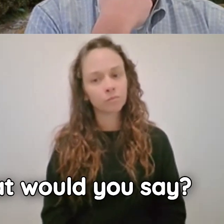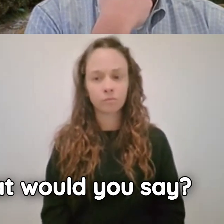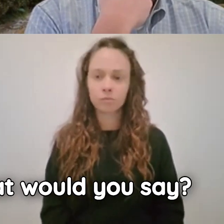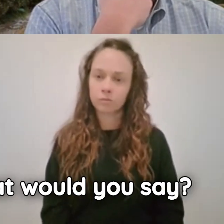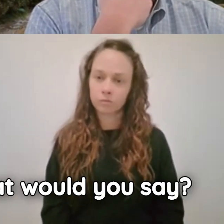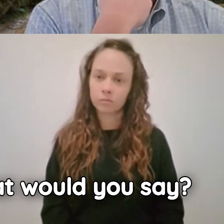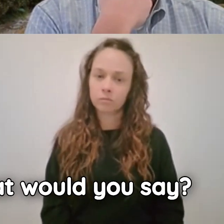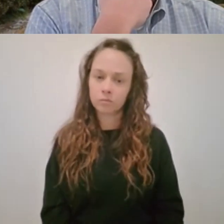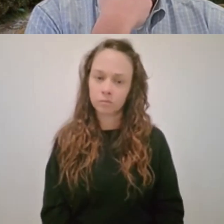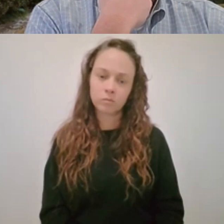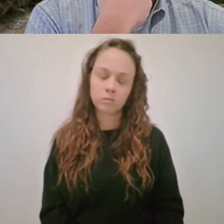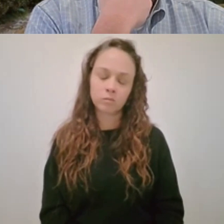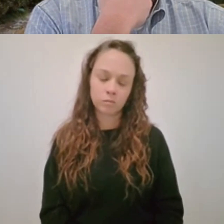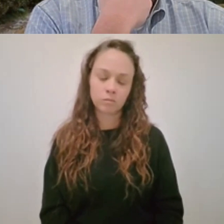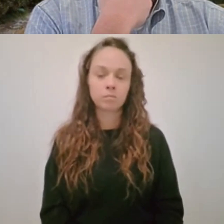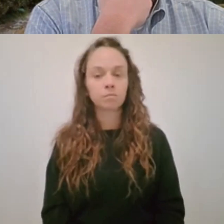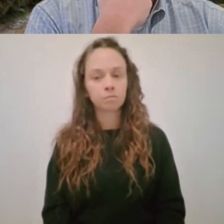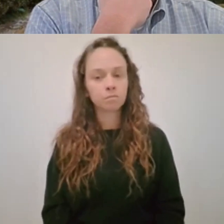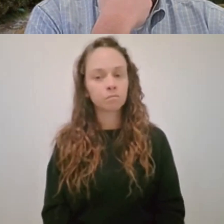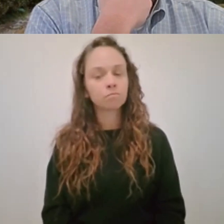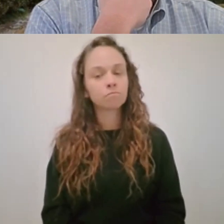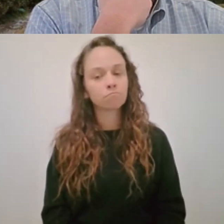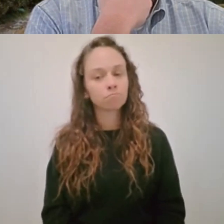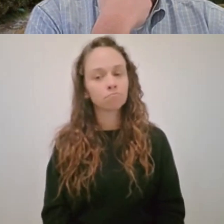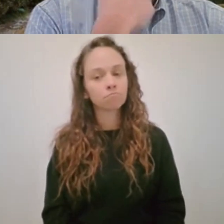different? What would you say?